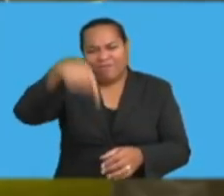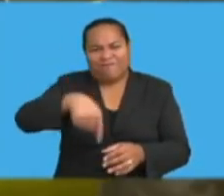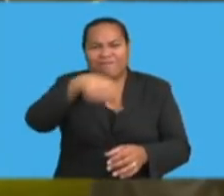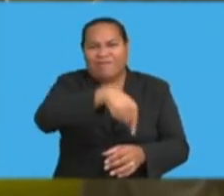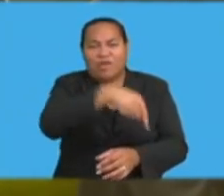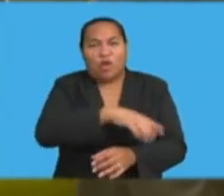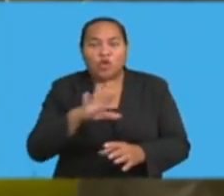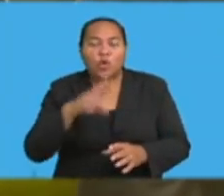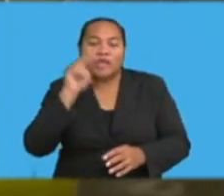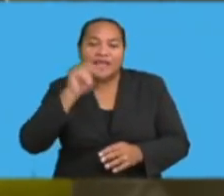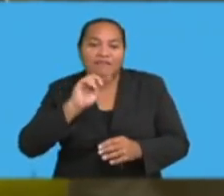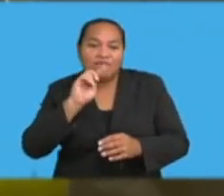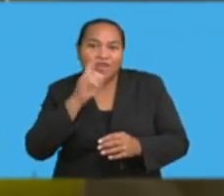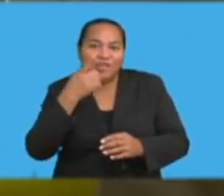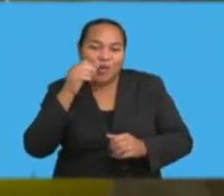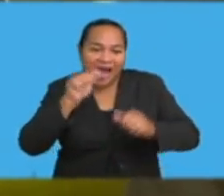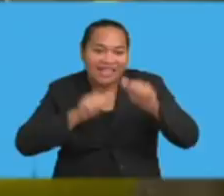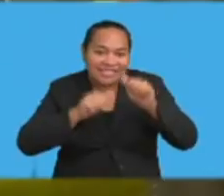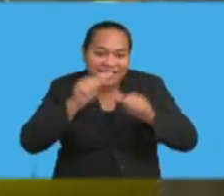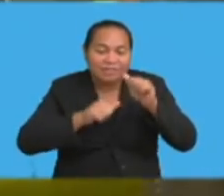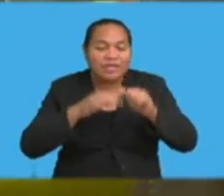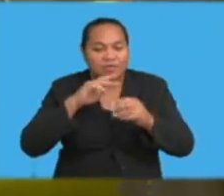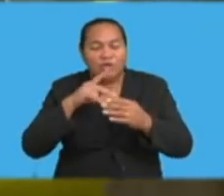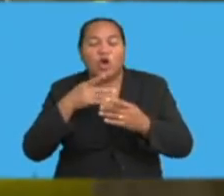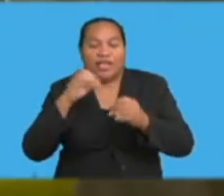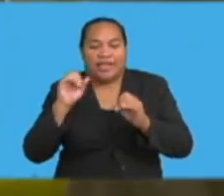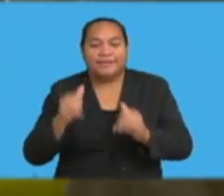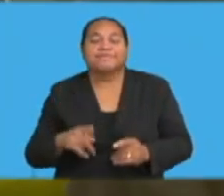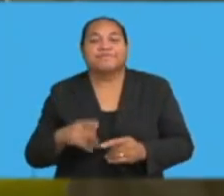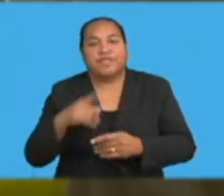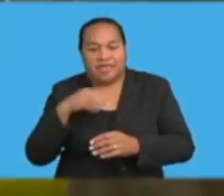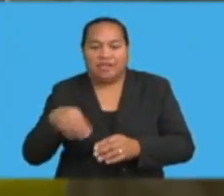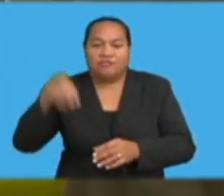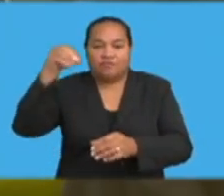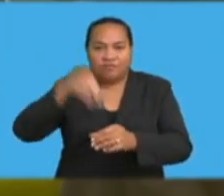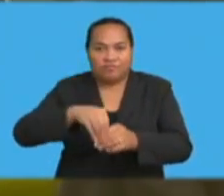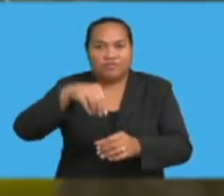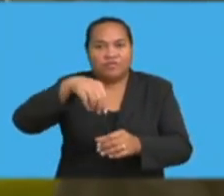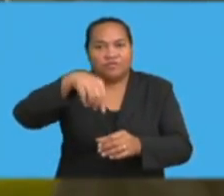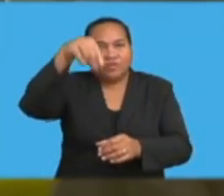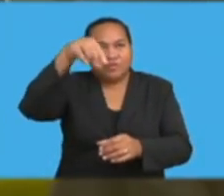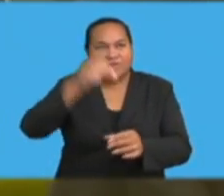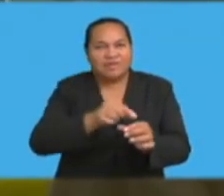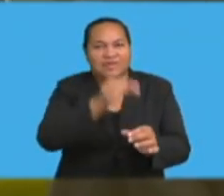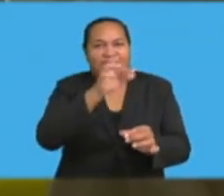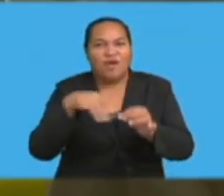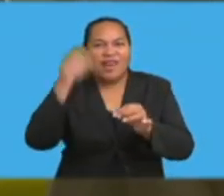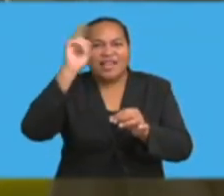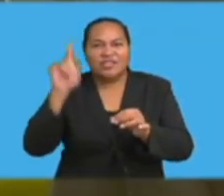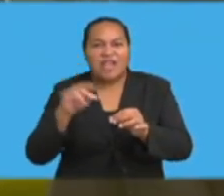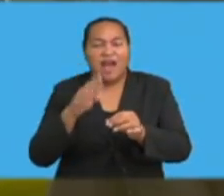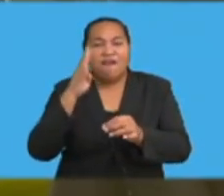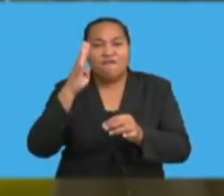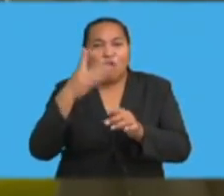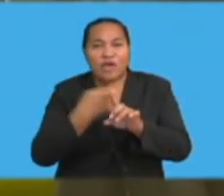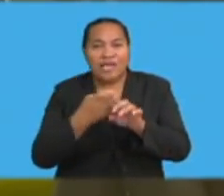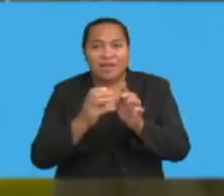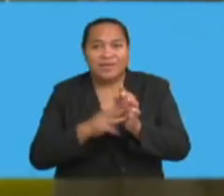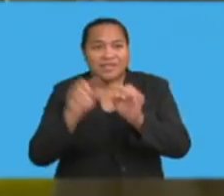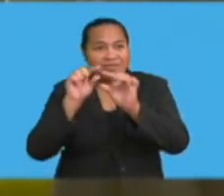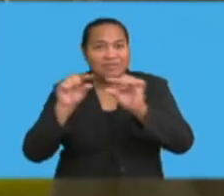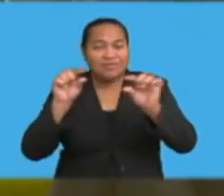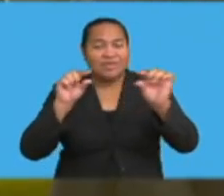assessment done. And this is part of course, the project. It's about 4 kilometers away from the Penang sugar